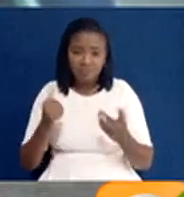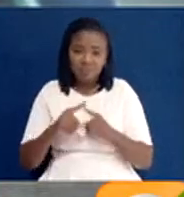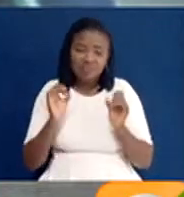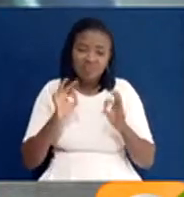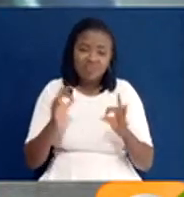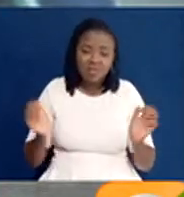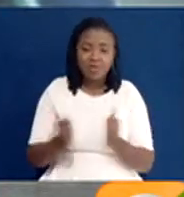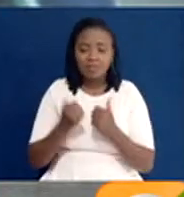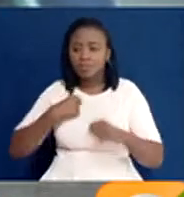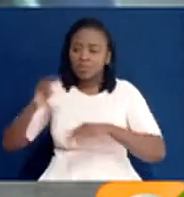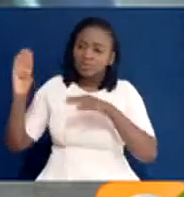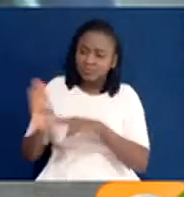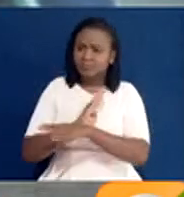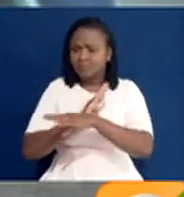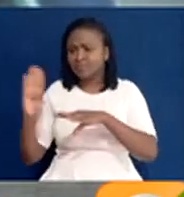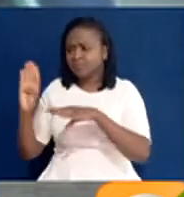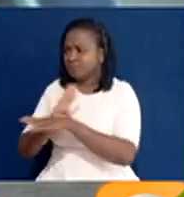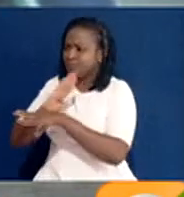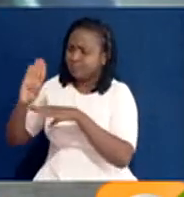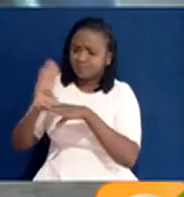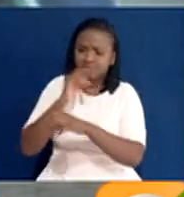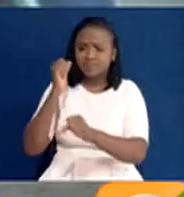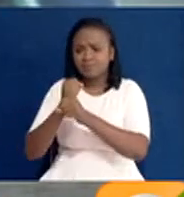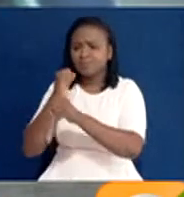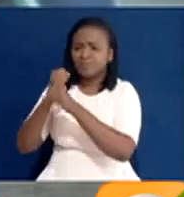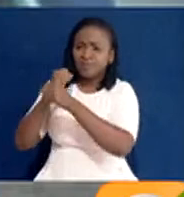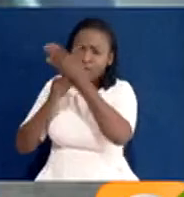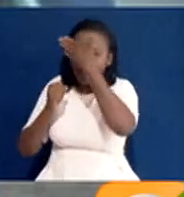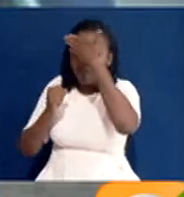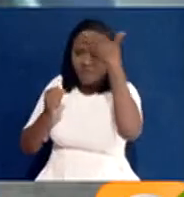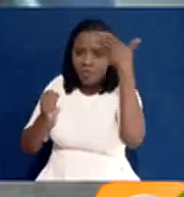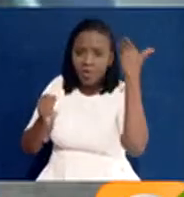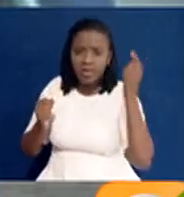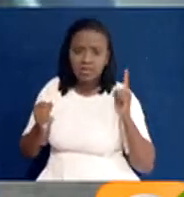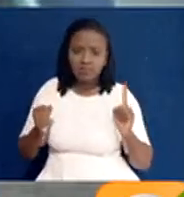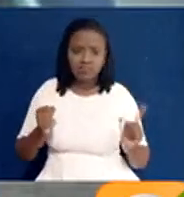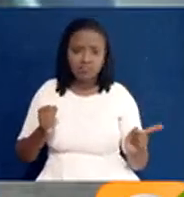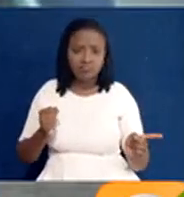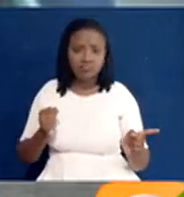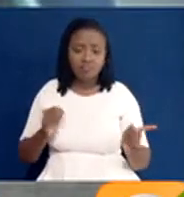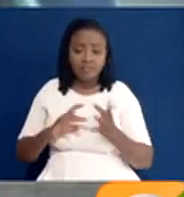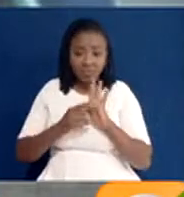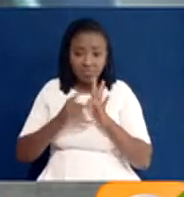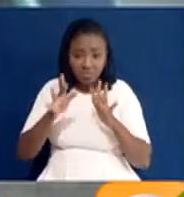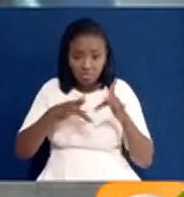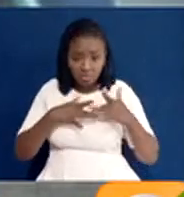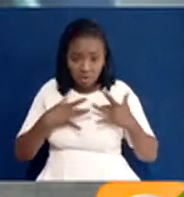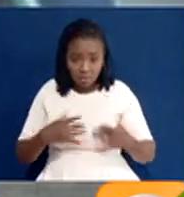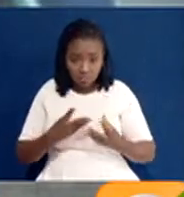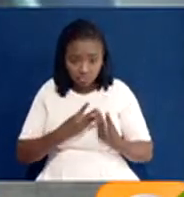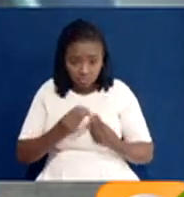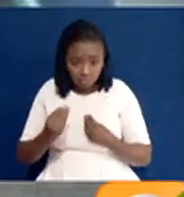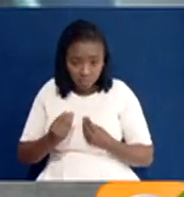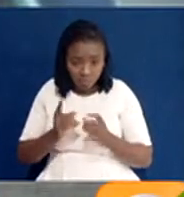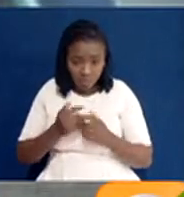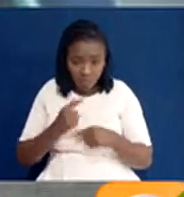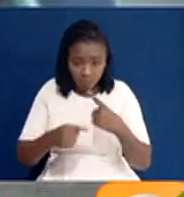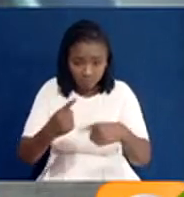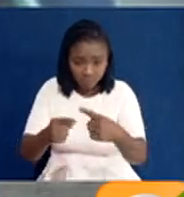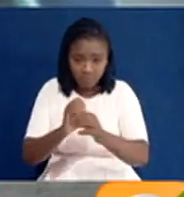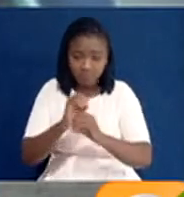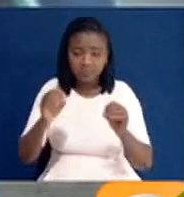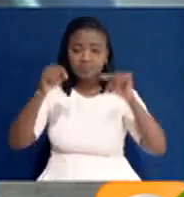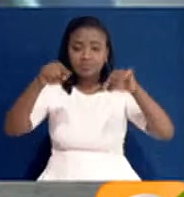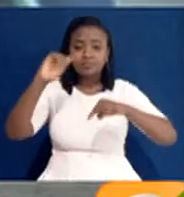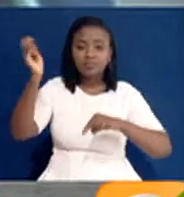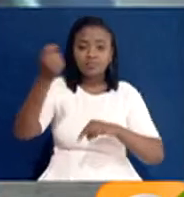daily lives and forget those important individuals, we are slowly losing our humanity. In Kenya, we have about 3 million